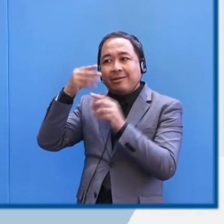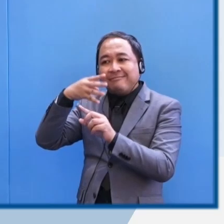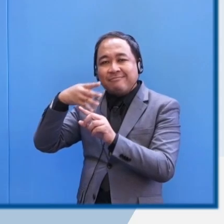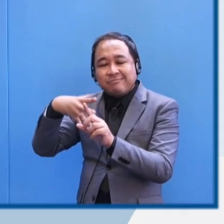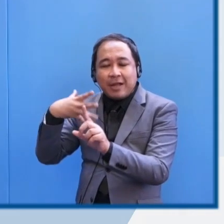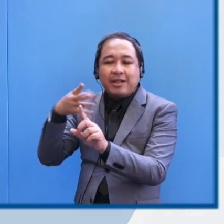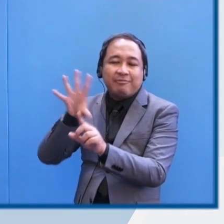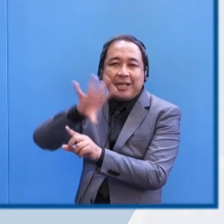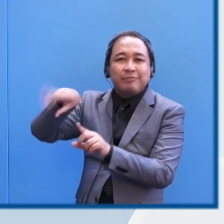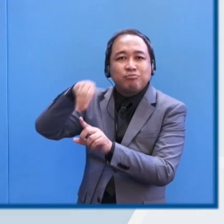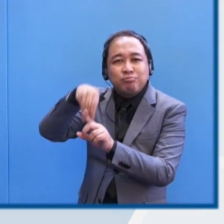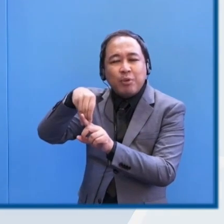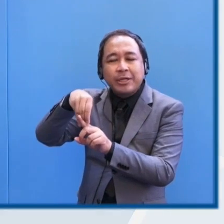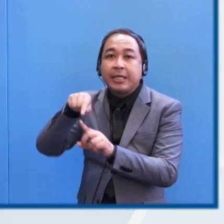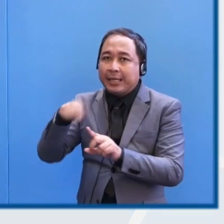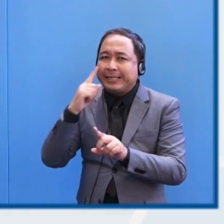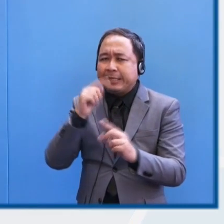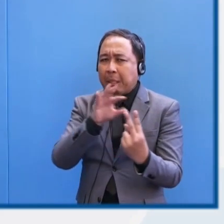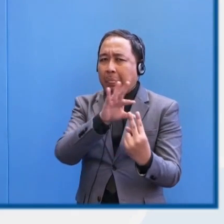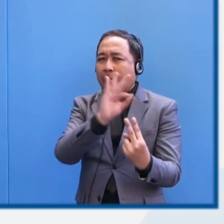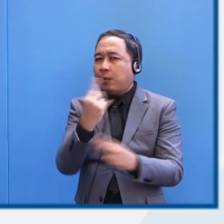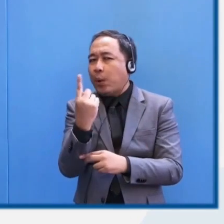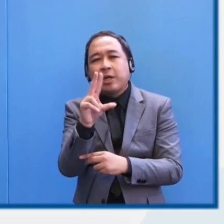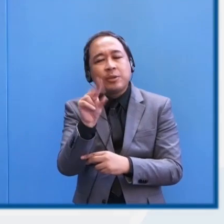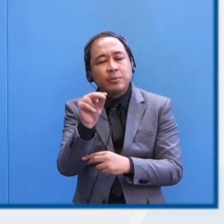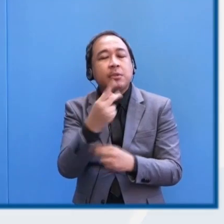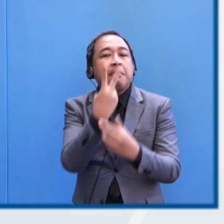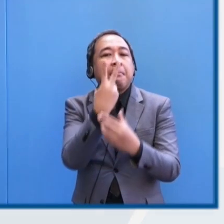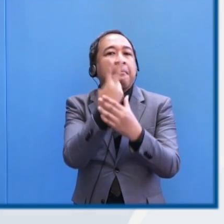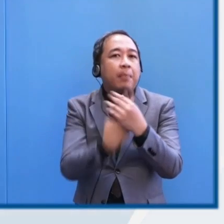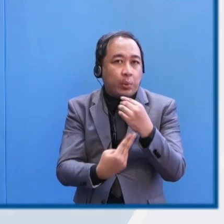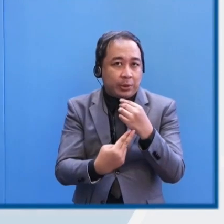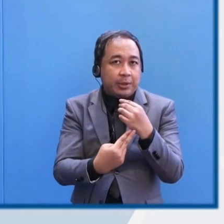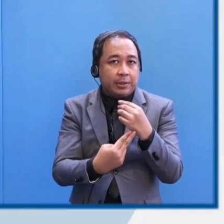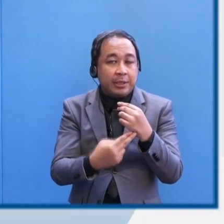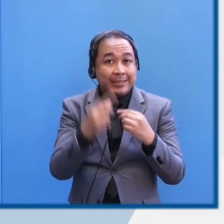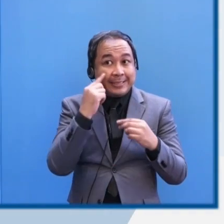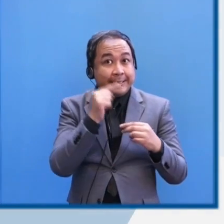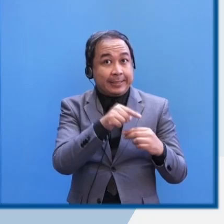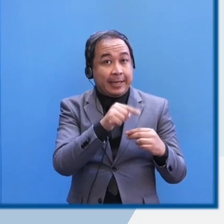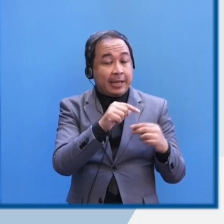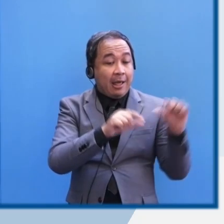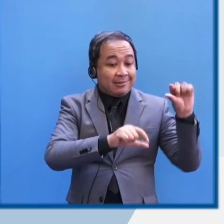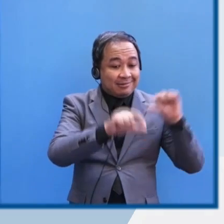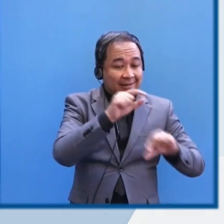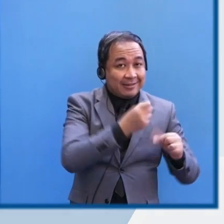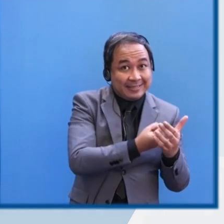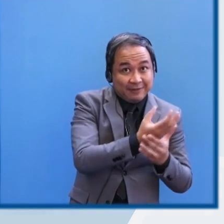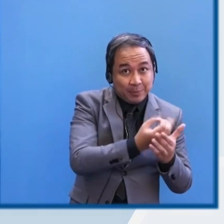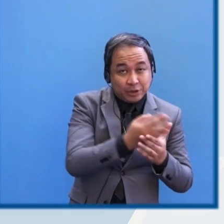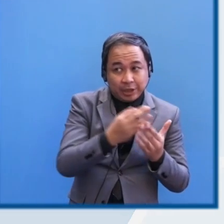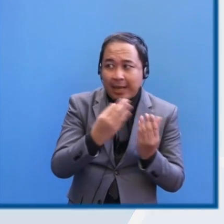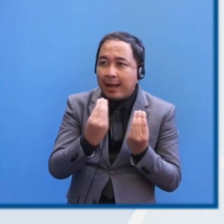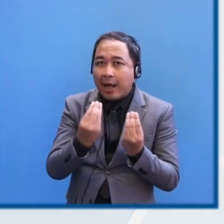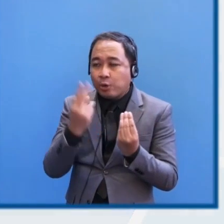is both. The meteorological information, how that is used to process by the community's own experience to